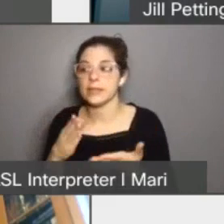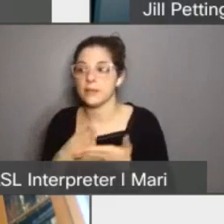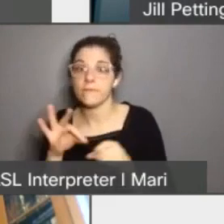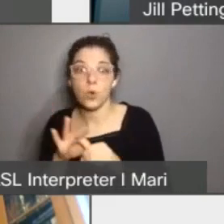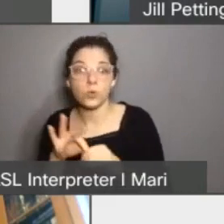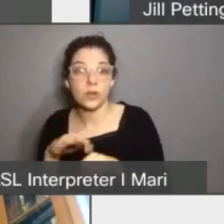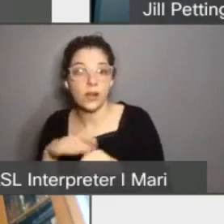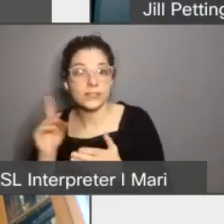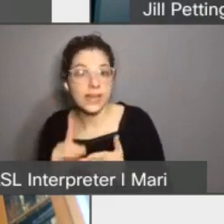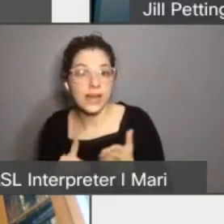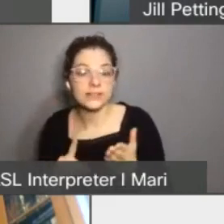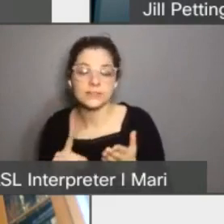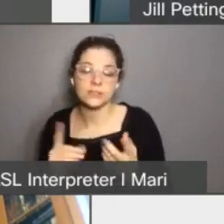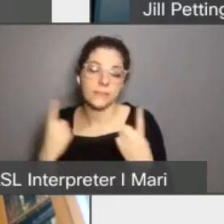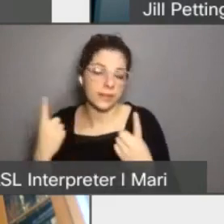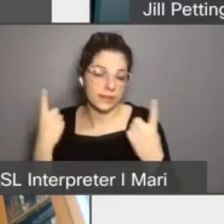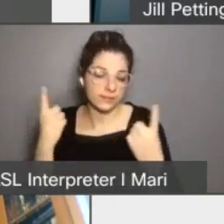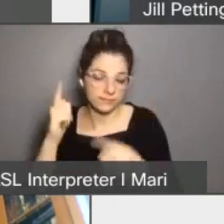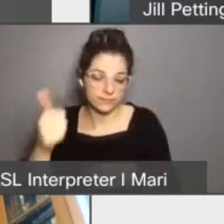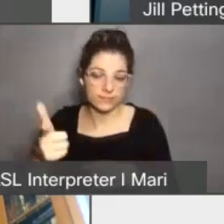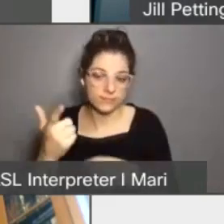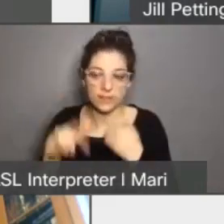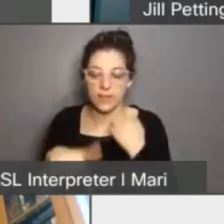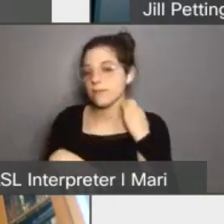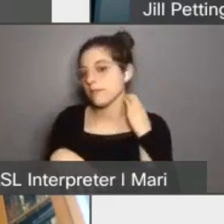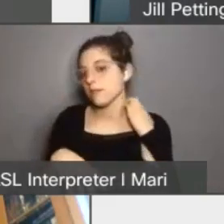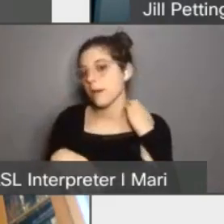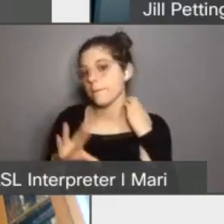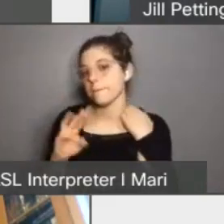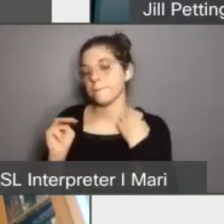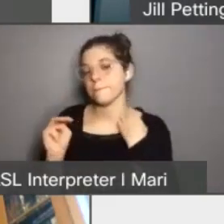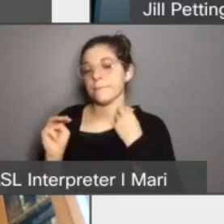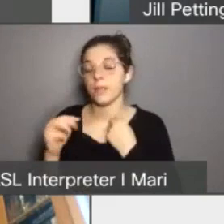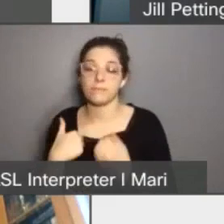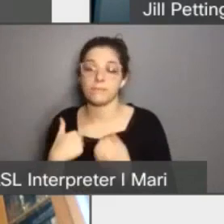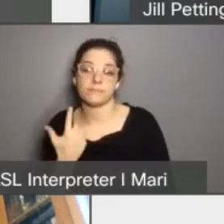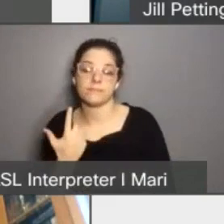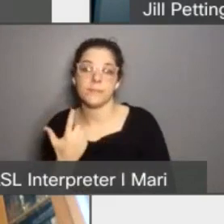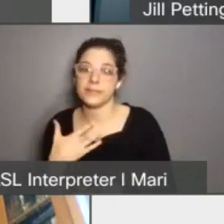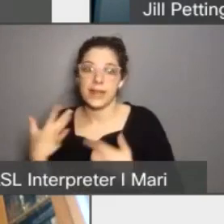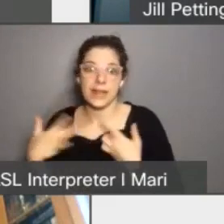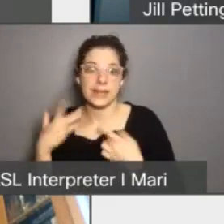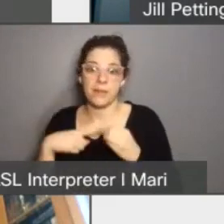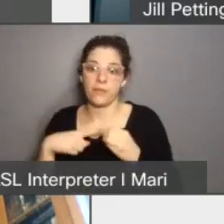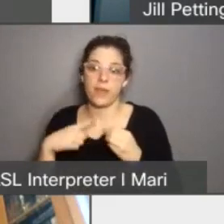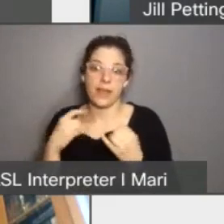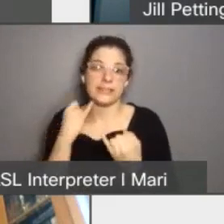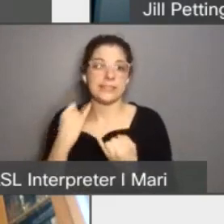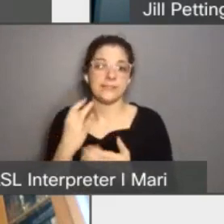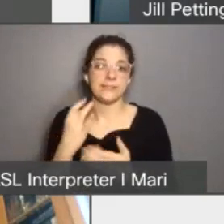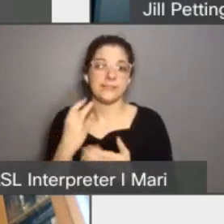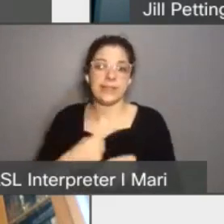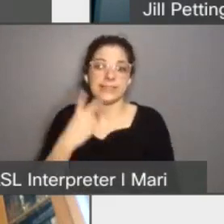on designs, or some eventually something like that. Yeah. I mean, I'm so excited about the prospect of someday seeing